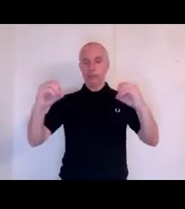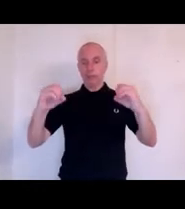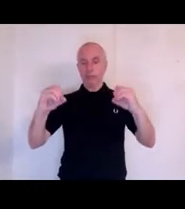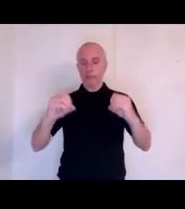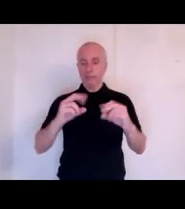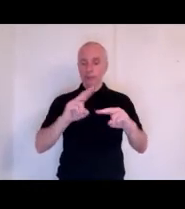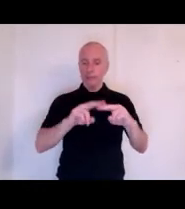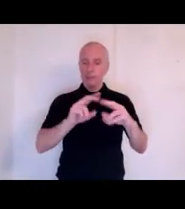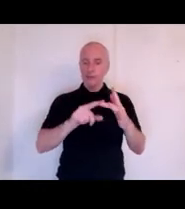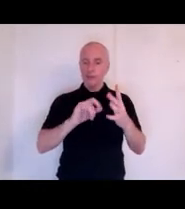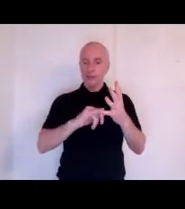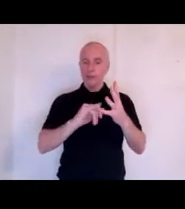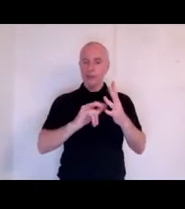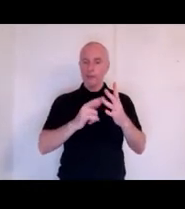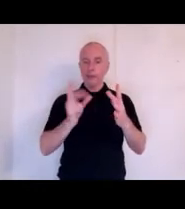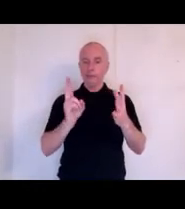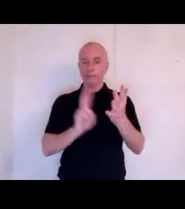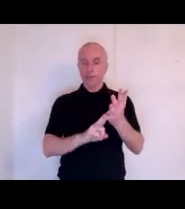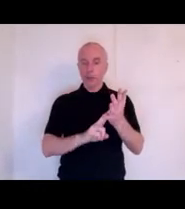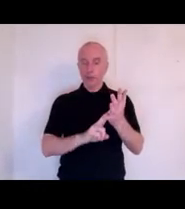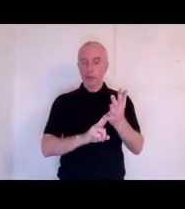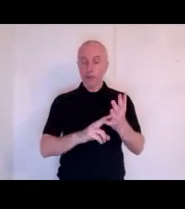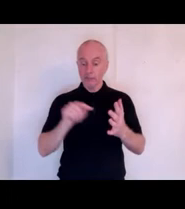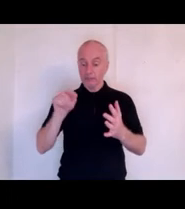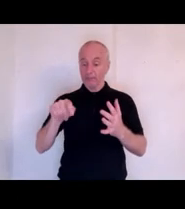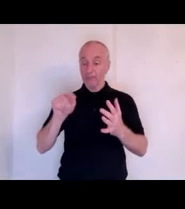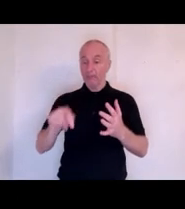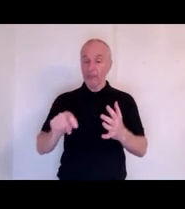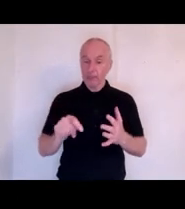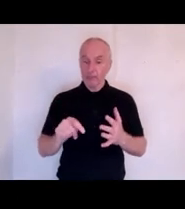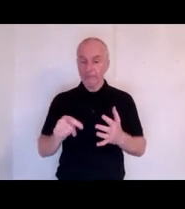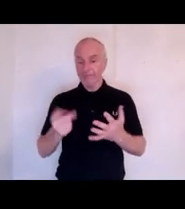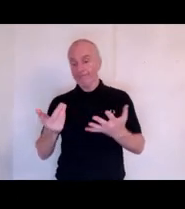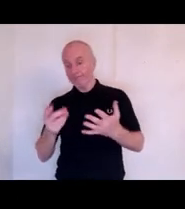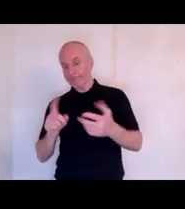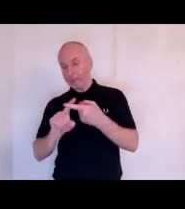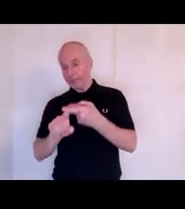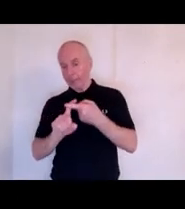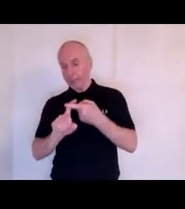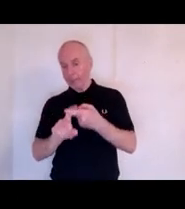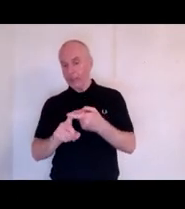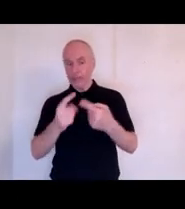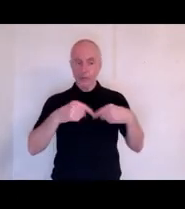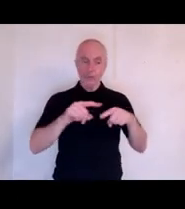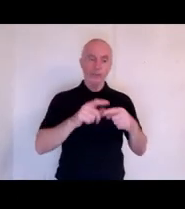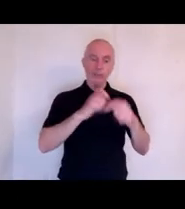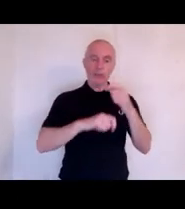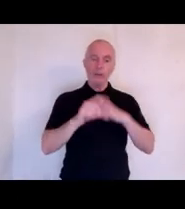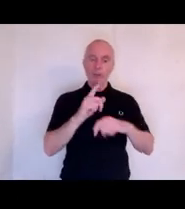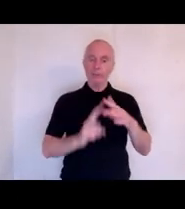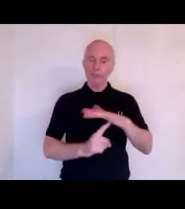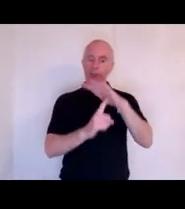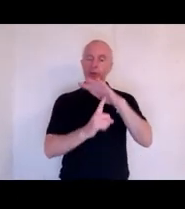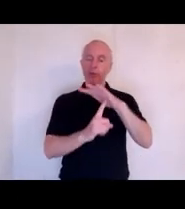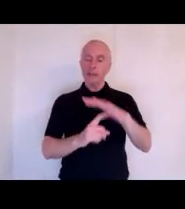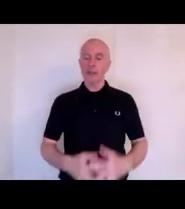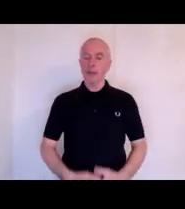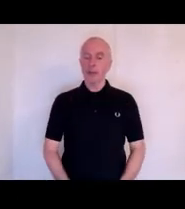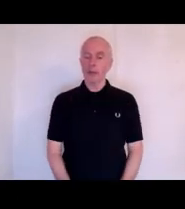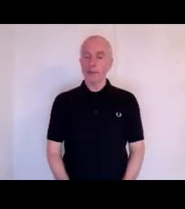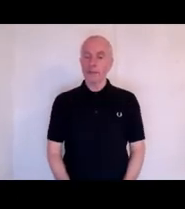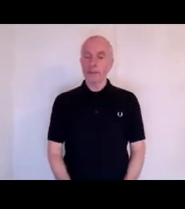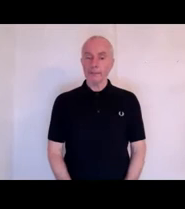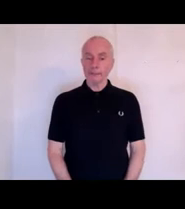And the amount of fission affects whether we get critical. Now, all these radiation pathways